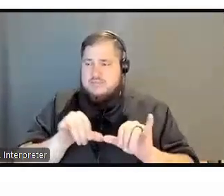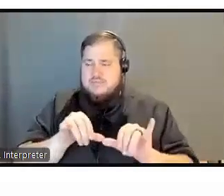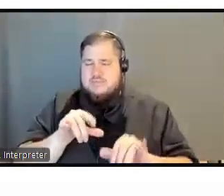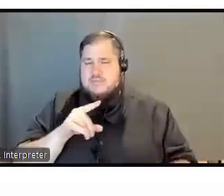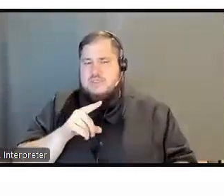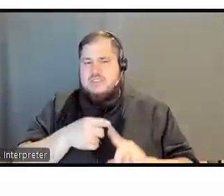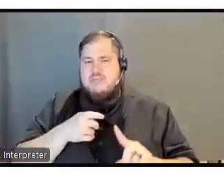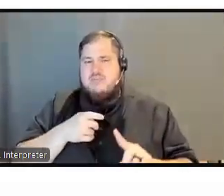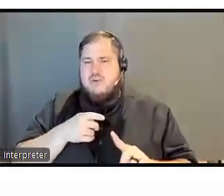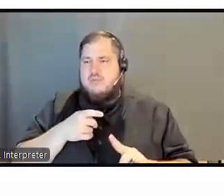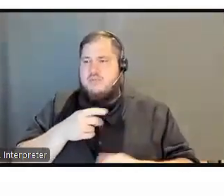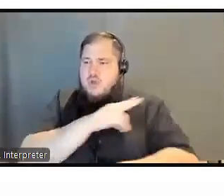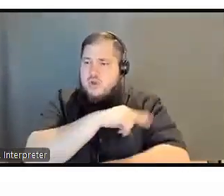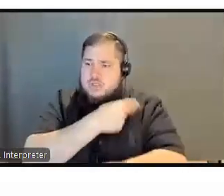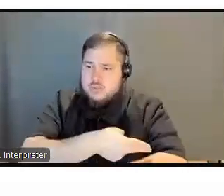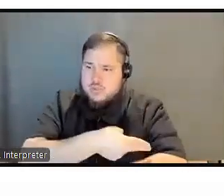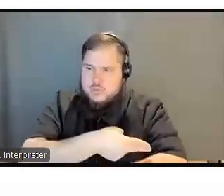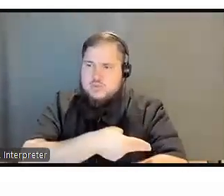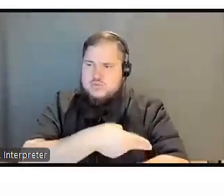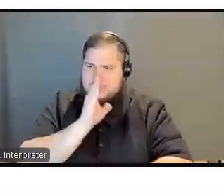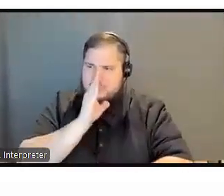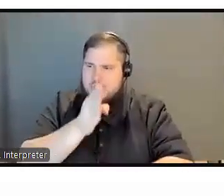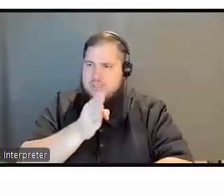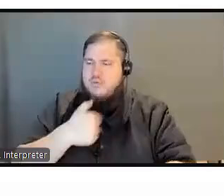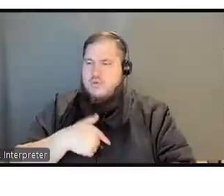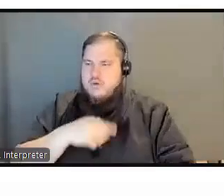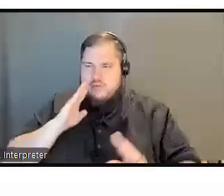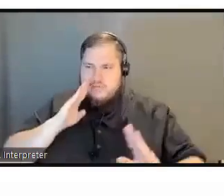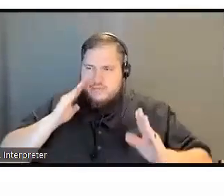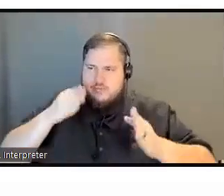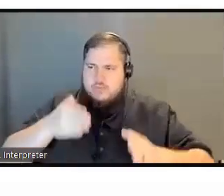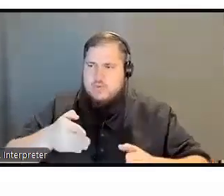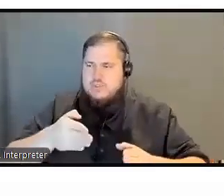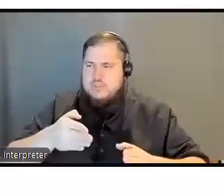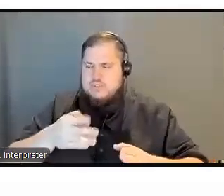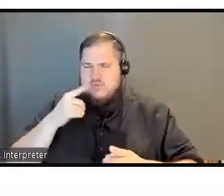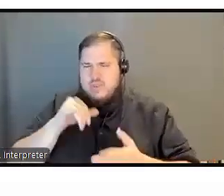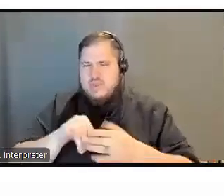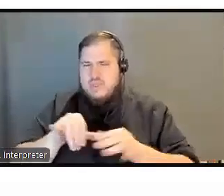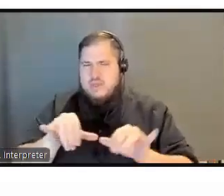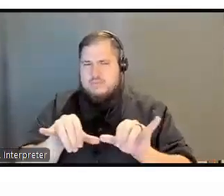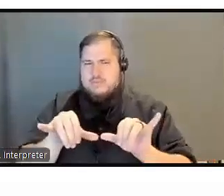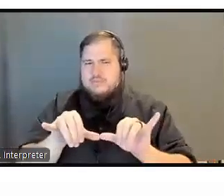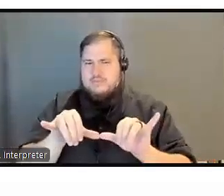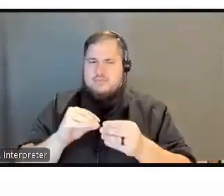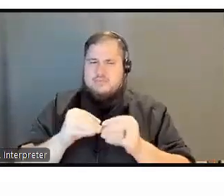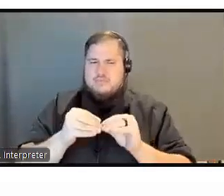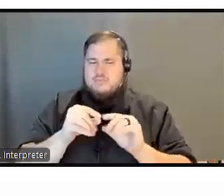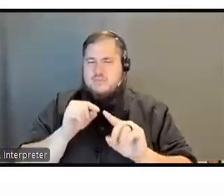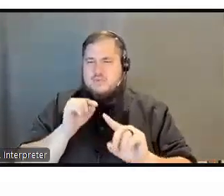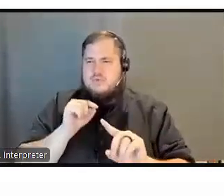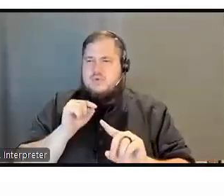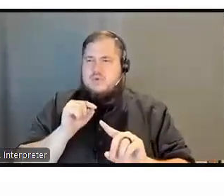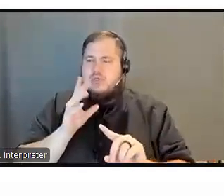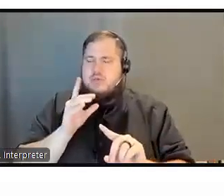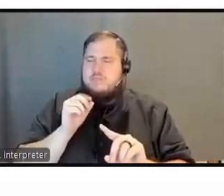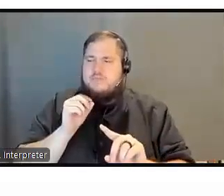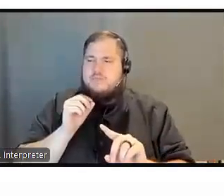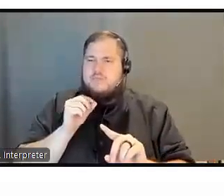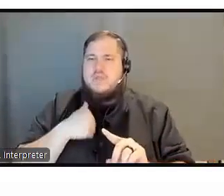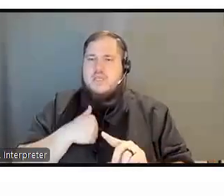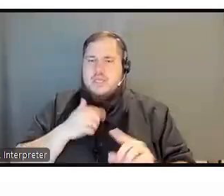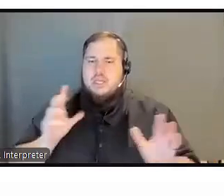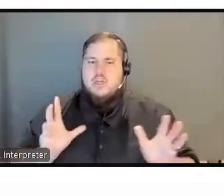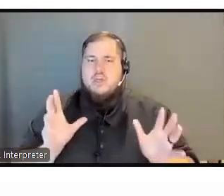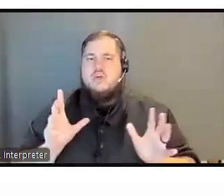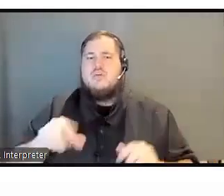from hospitals directly. So we're focused for that metric. I would encourage you to look at